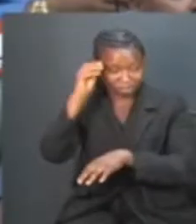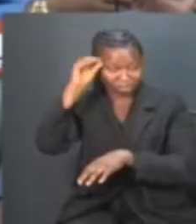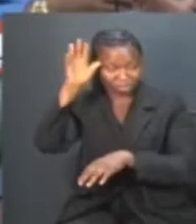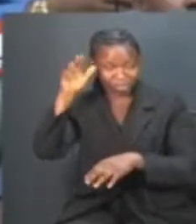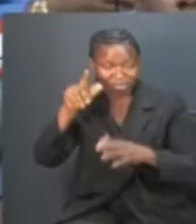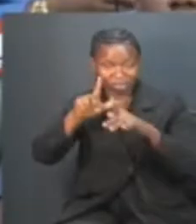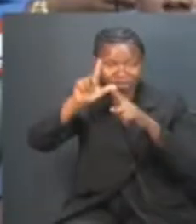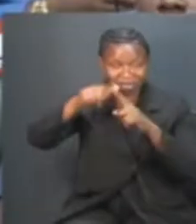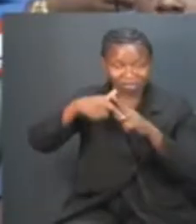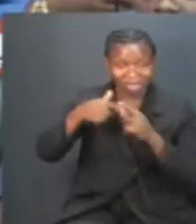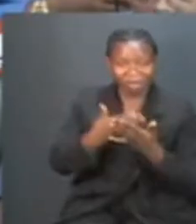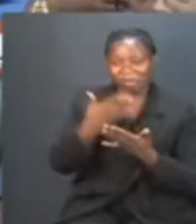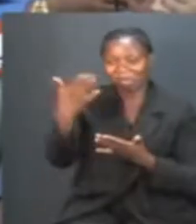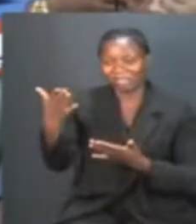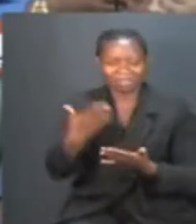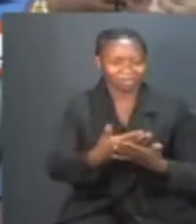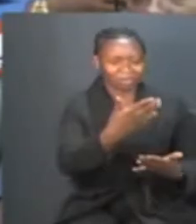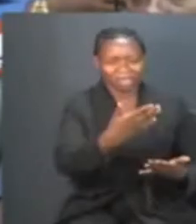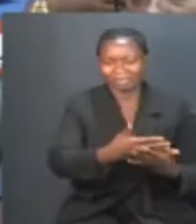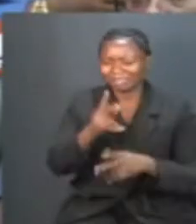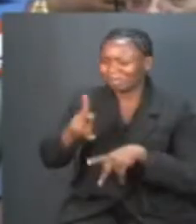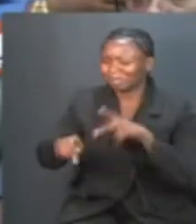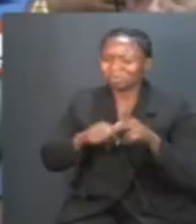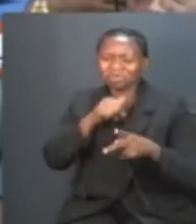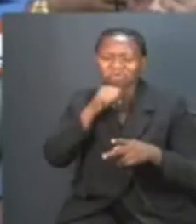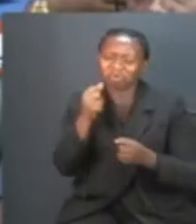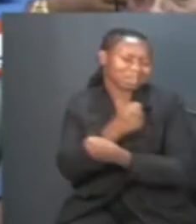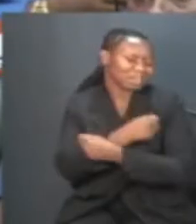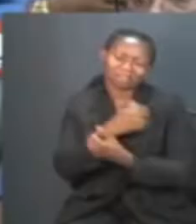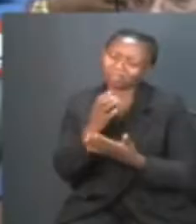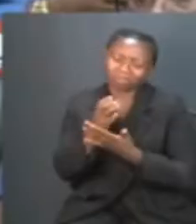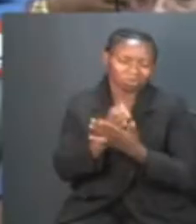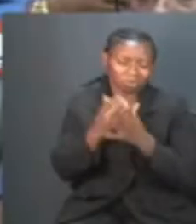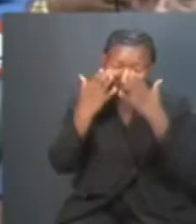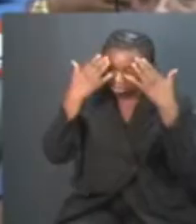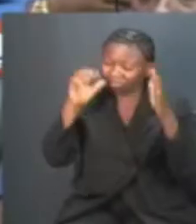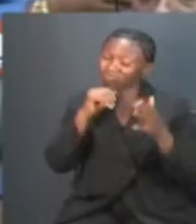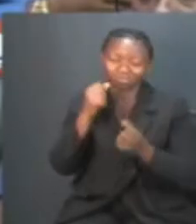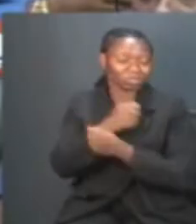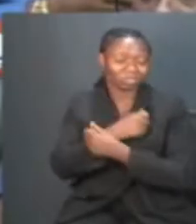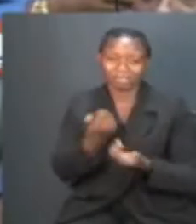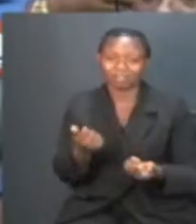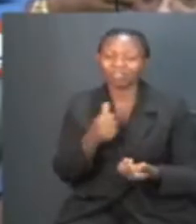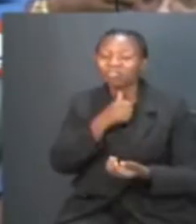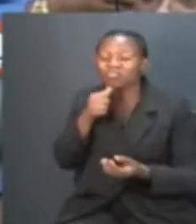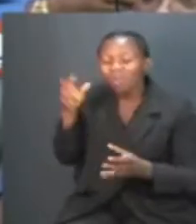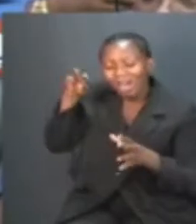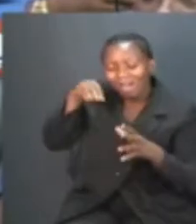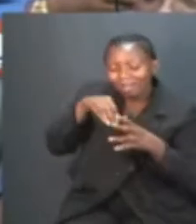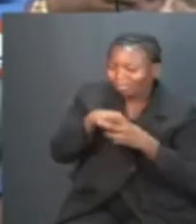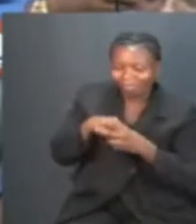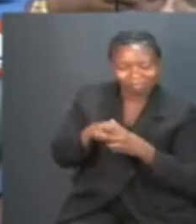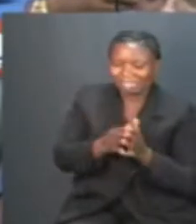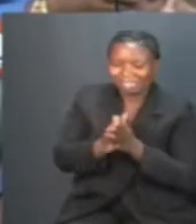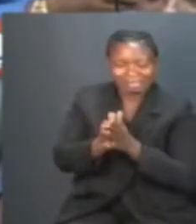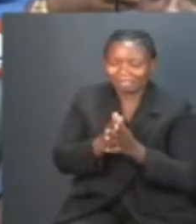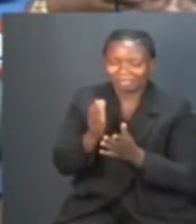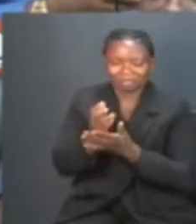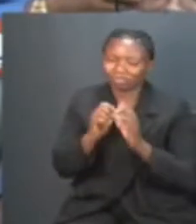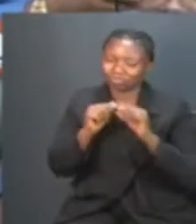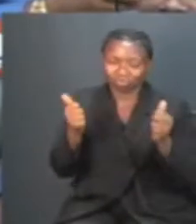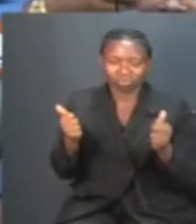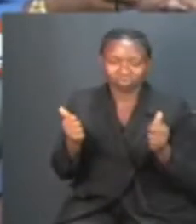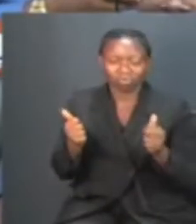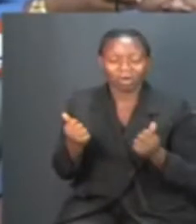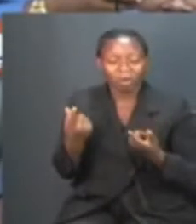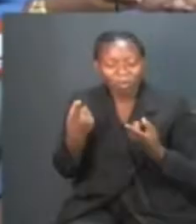or koton adie, the people will not even love it. They will not even participate fully in it. But when we